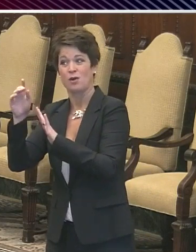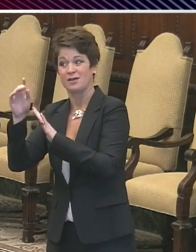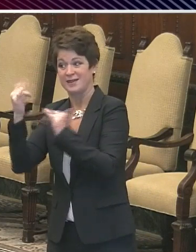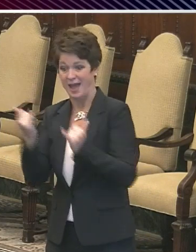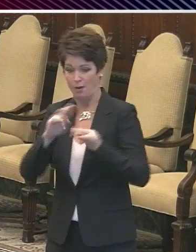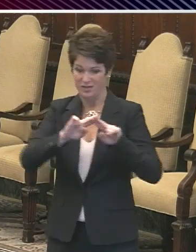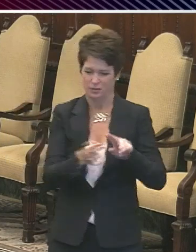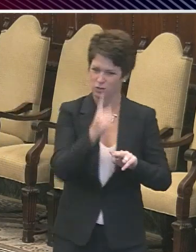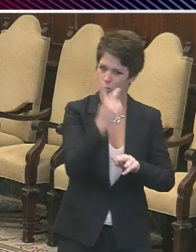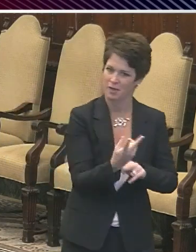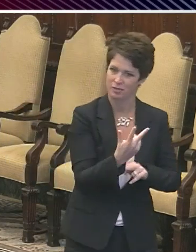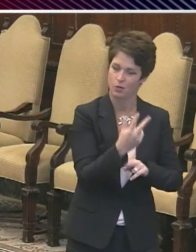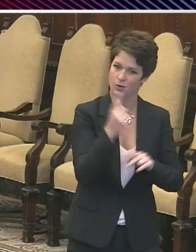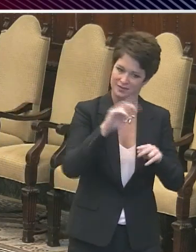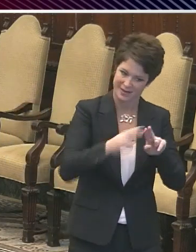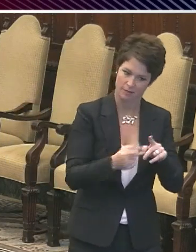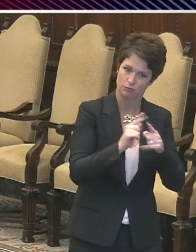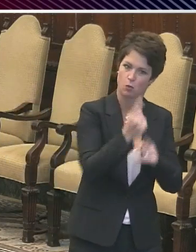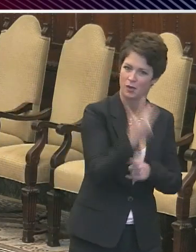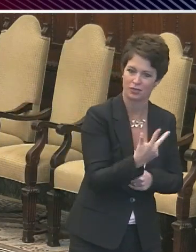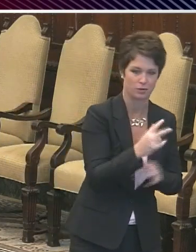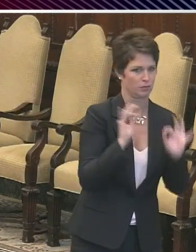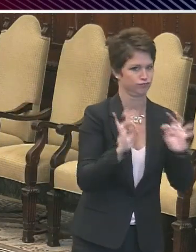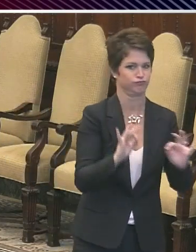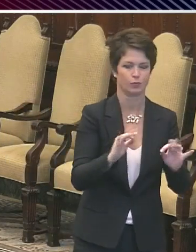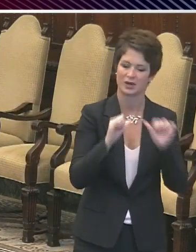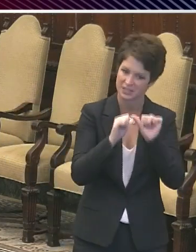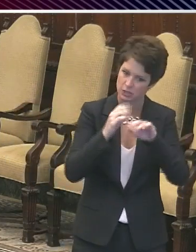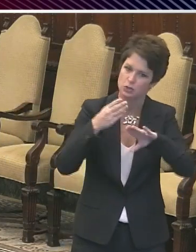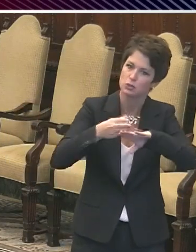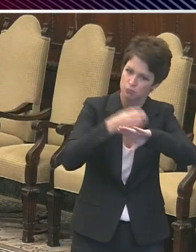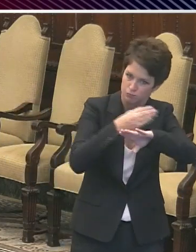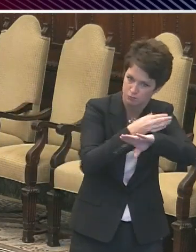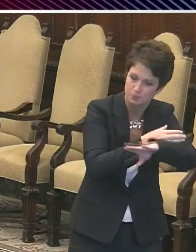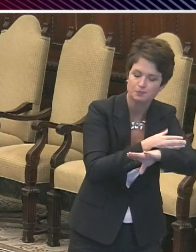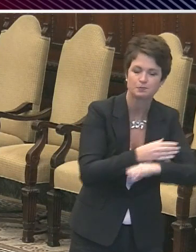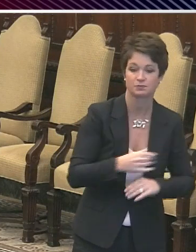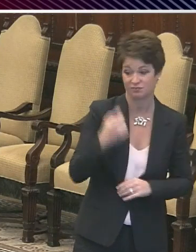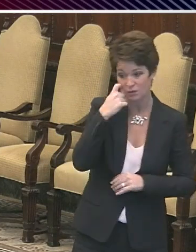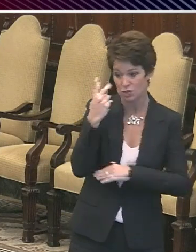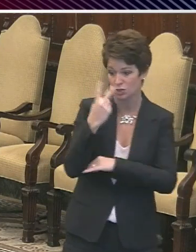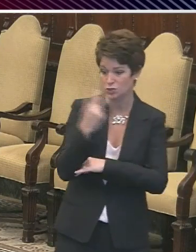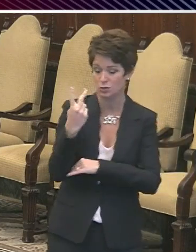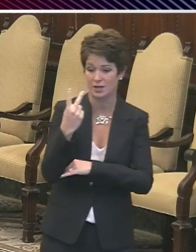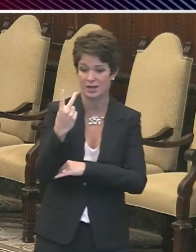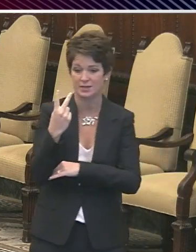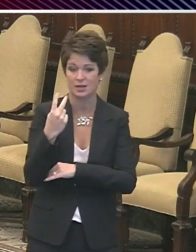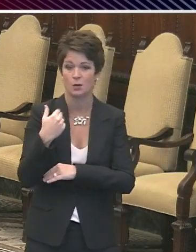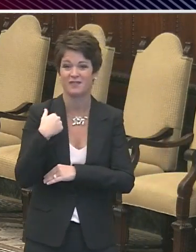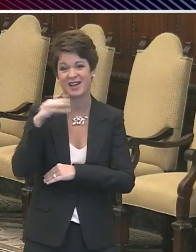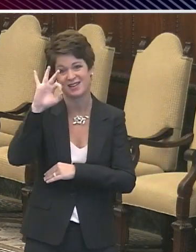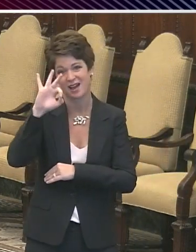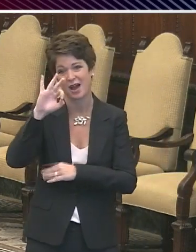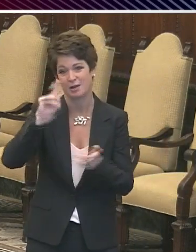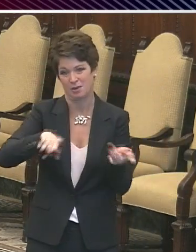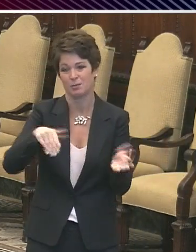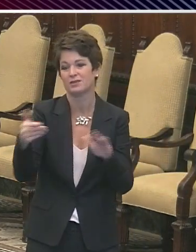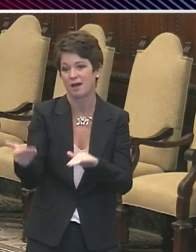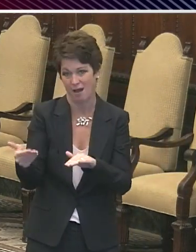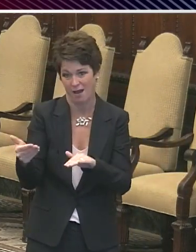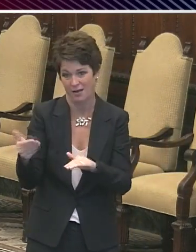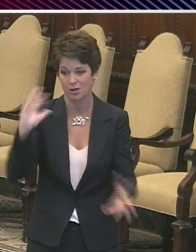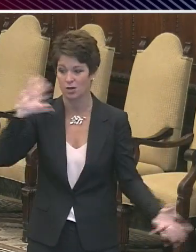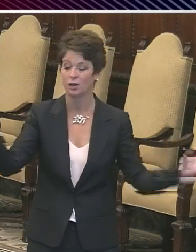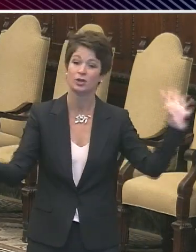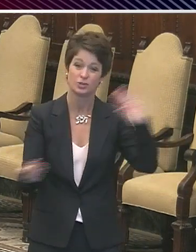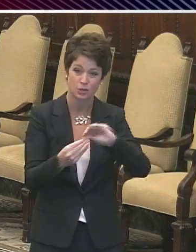and then more capacity available in the hospitals across the region. In the last 2 days, we've had 9 deaths confirmed from the coronavirus infection, bringing